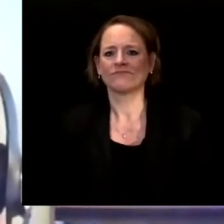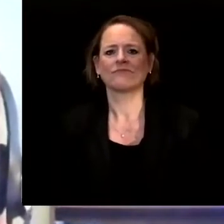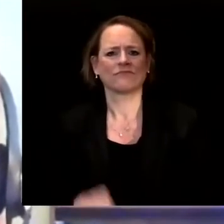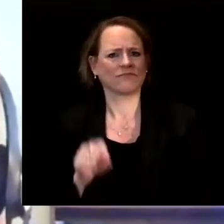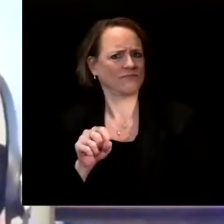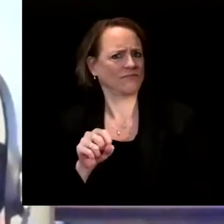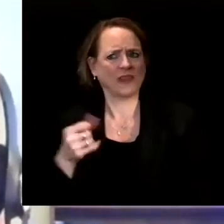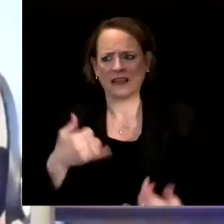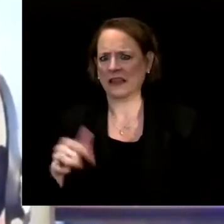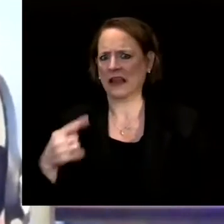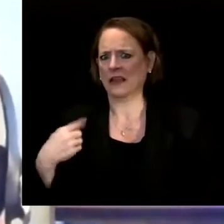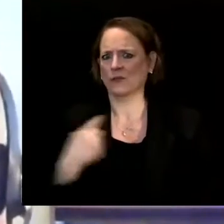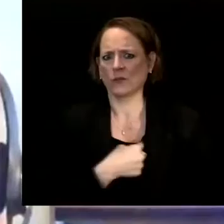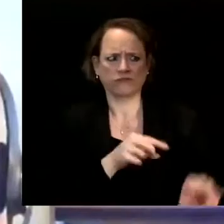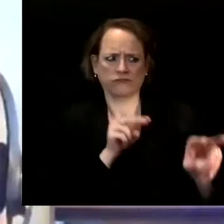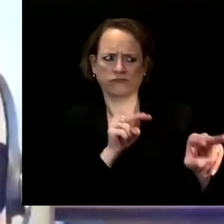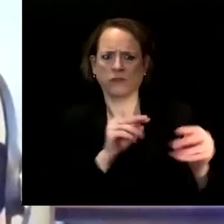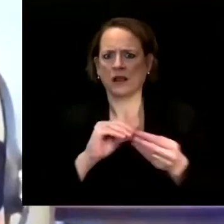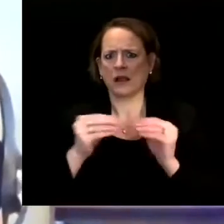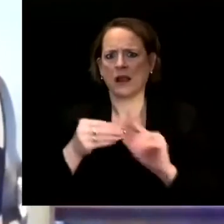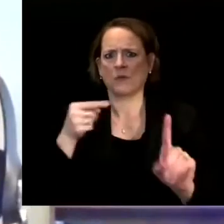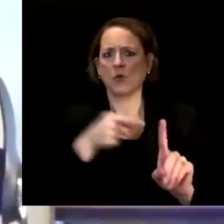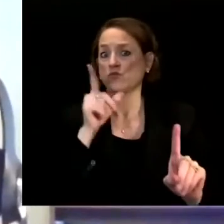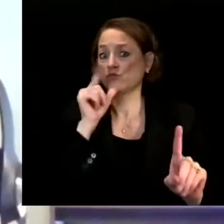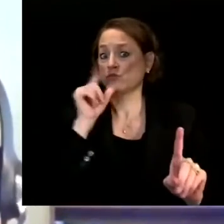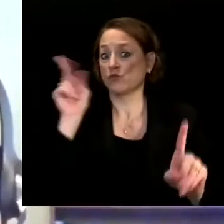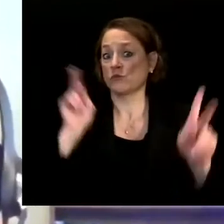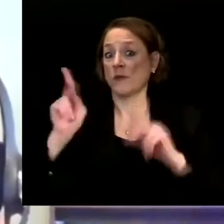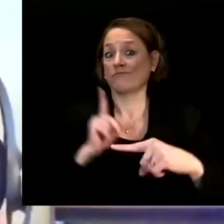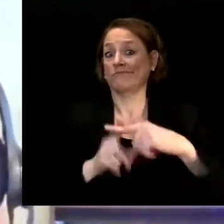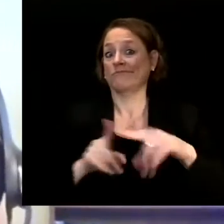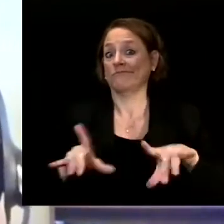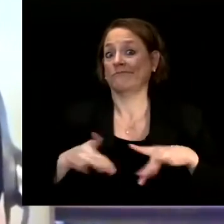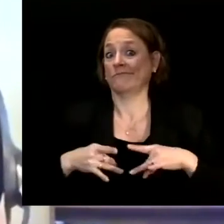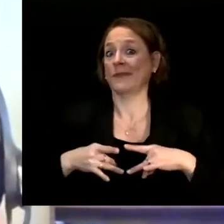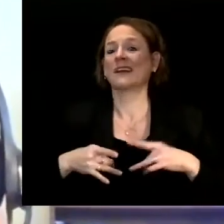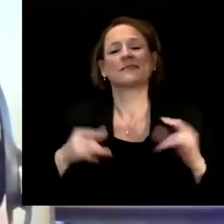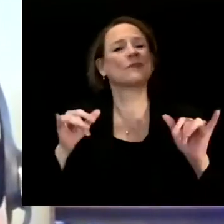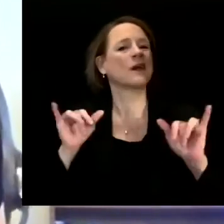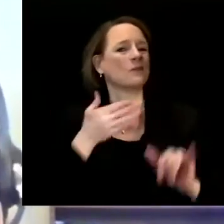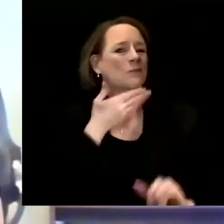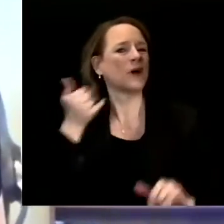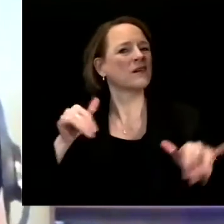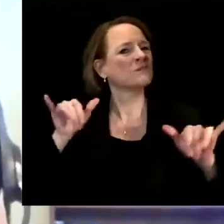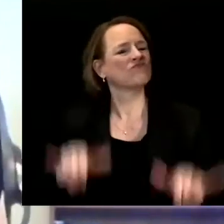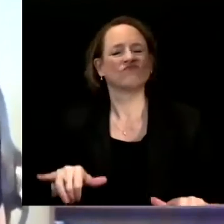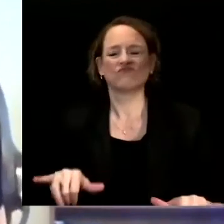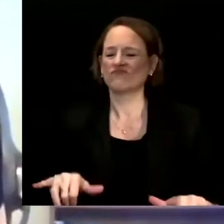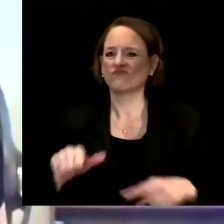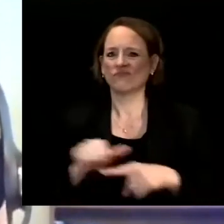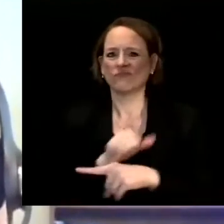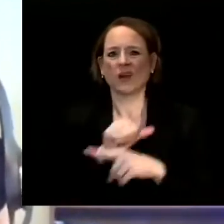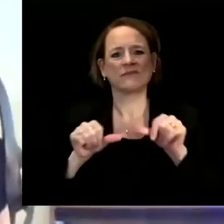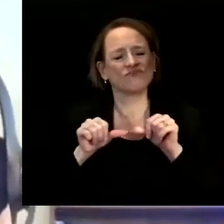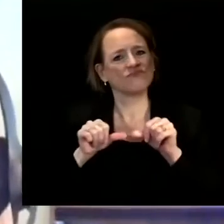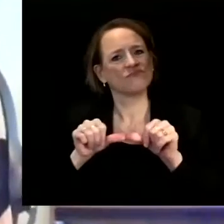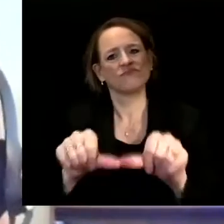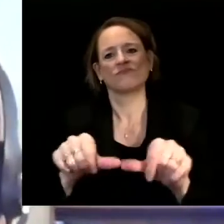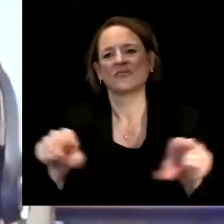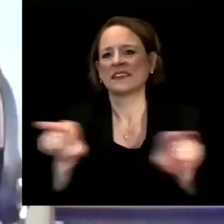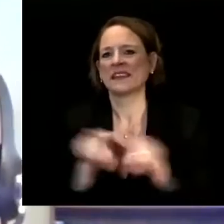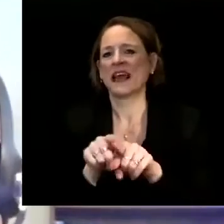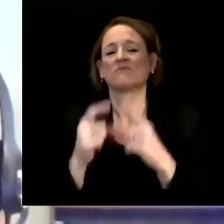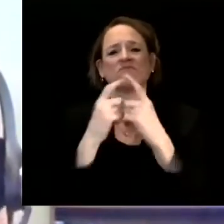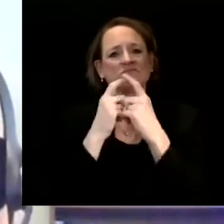keep physical distancing. Keep your social circles as small as you can. If you want to see friends and